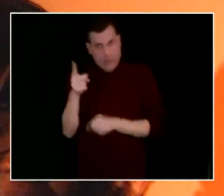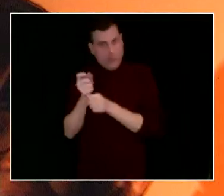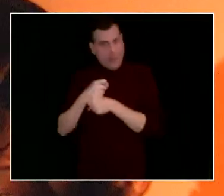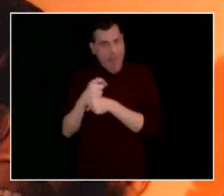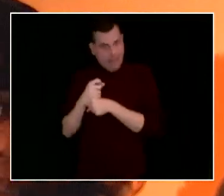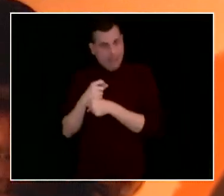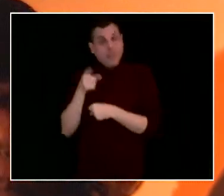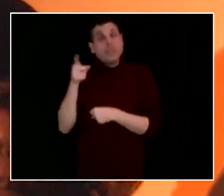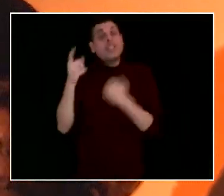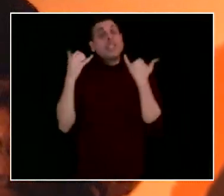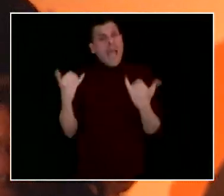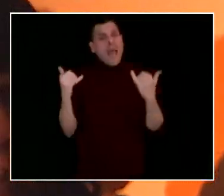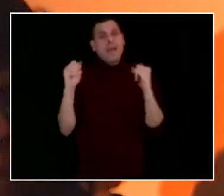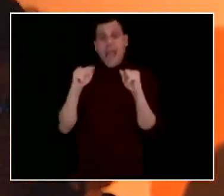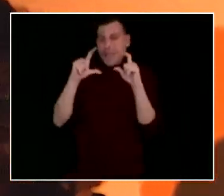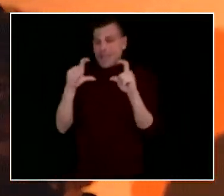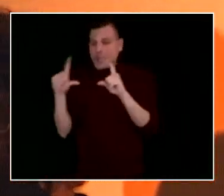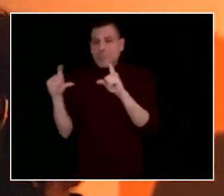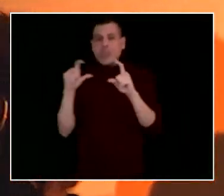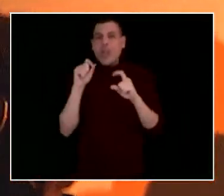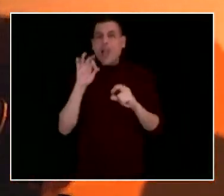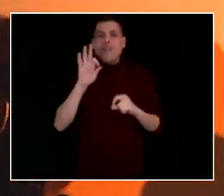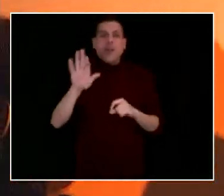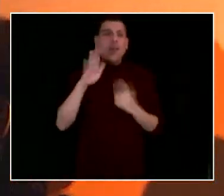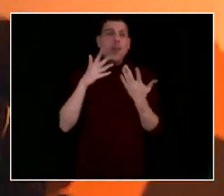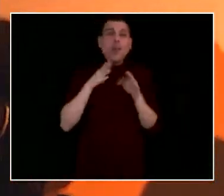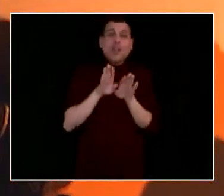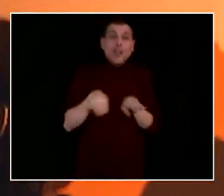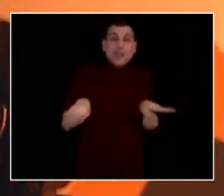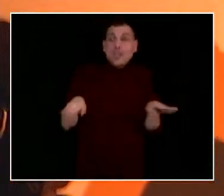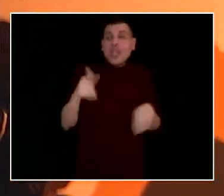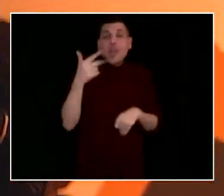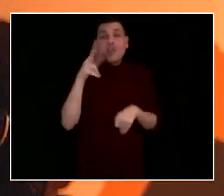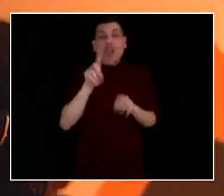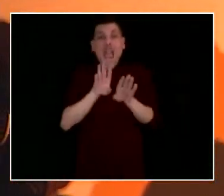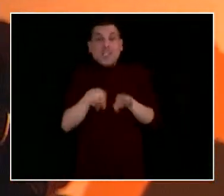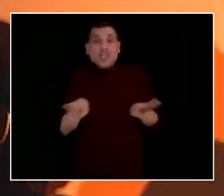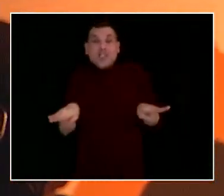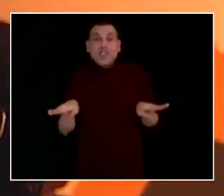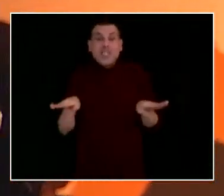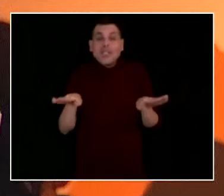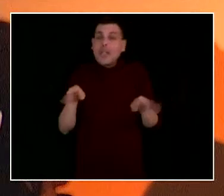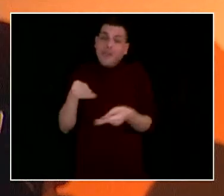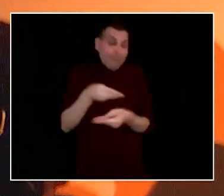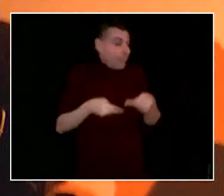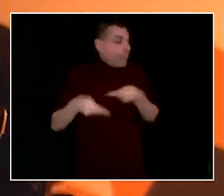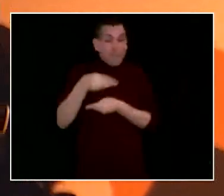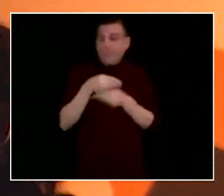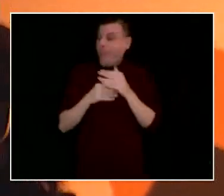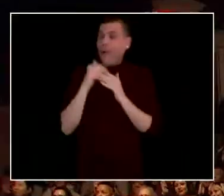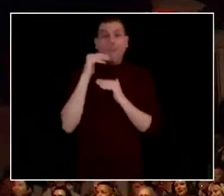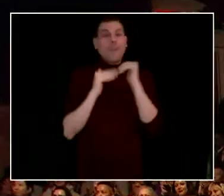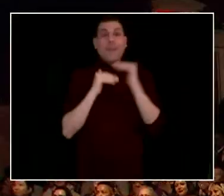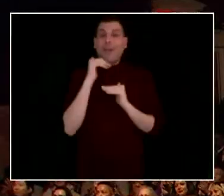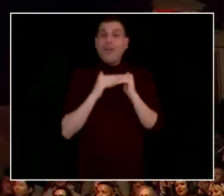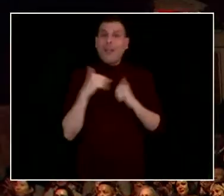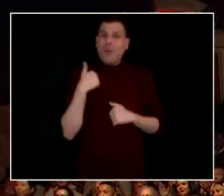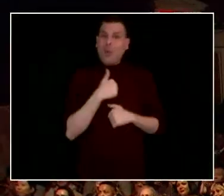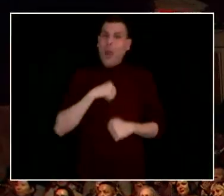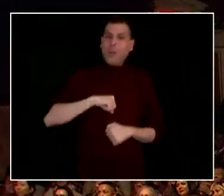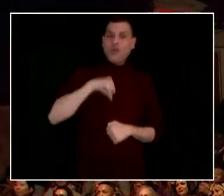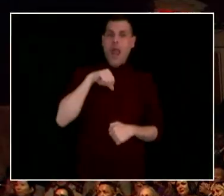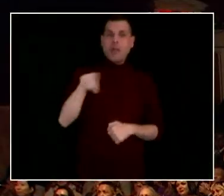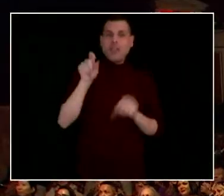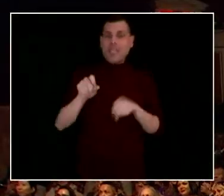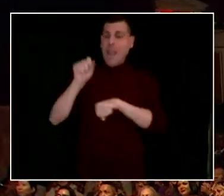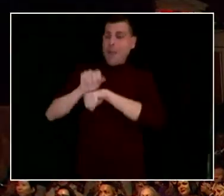great-grandchildren. Karen, we are proud to help you save money and stay connected and keep dancing